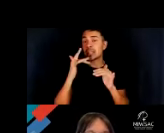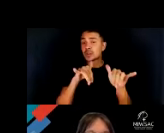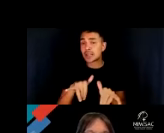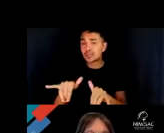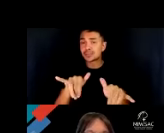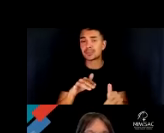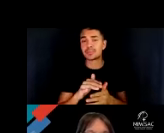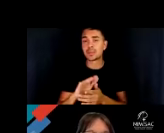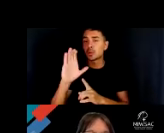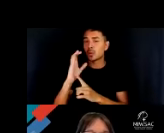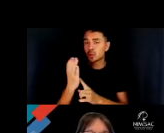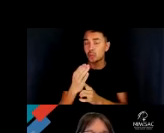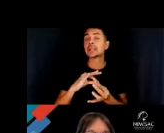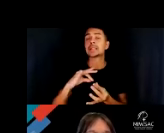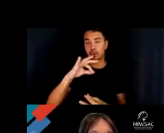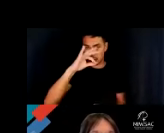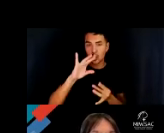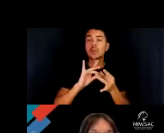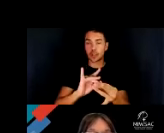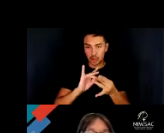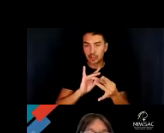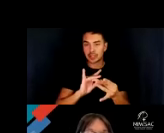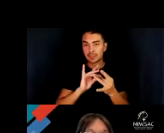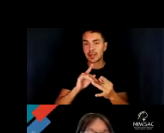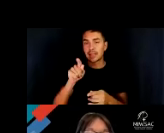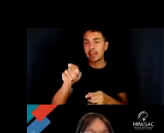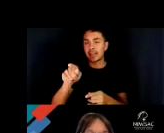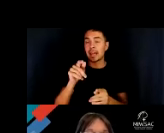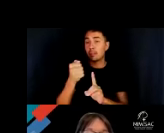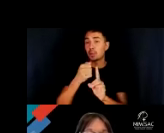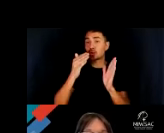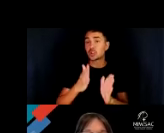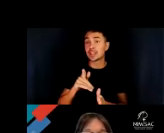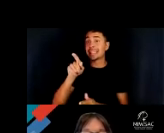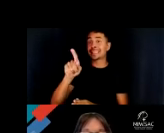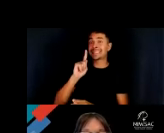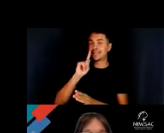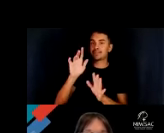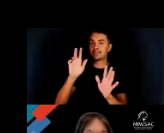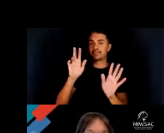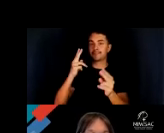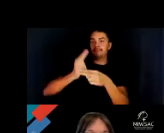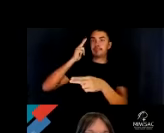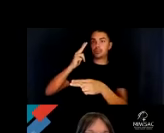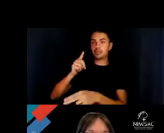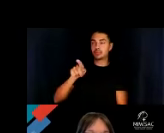cultural, spiritual relationships when abusers are figures within the culture or community, lateral violence.